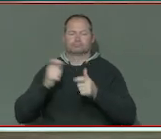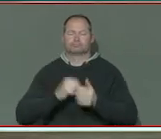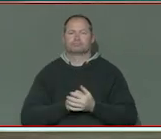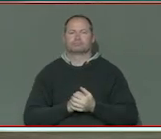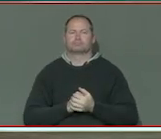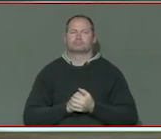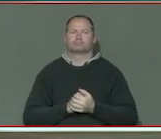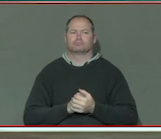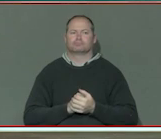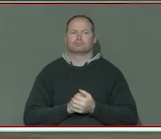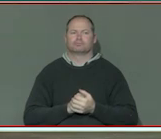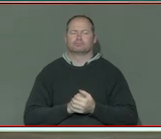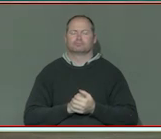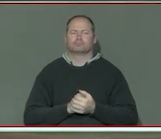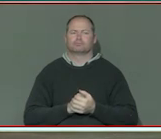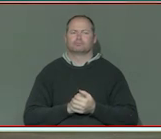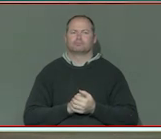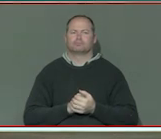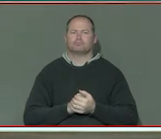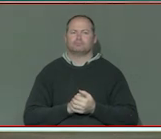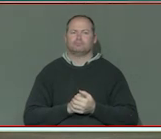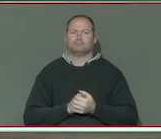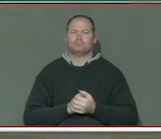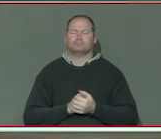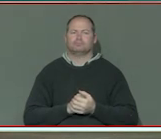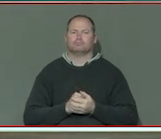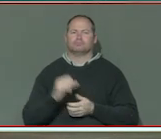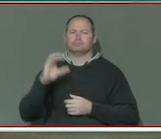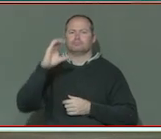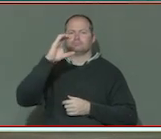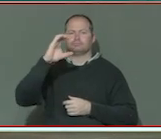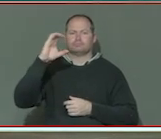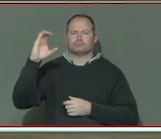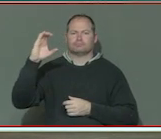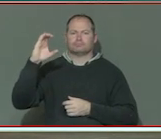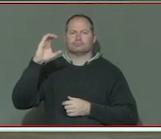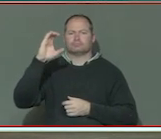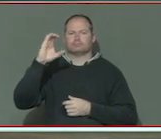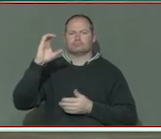balance of our creditors control was 15,140.